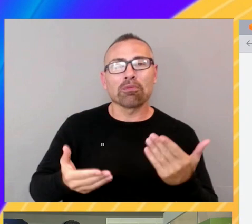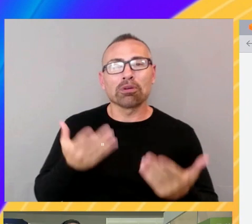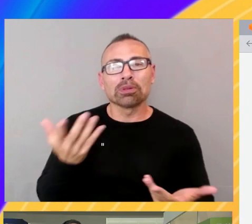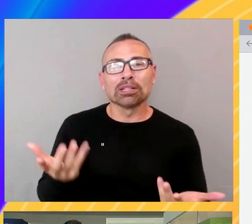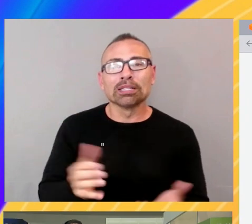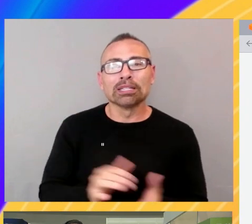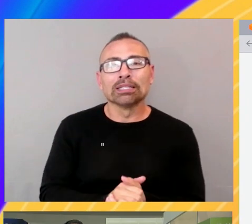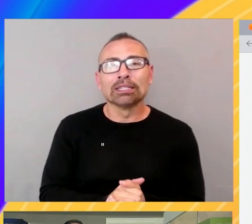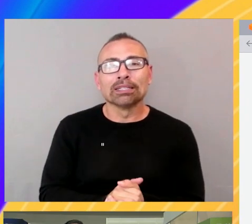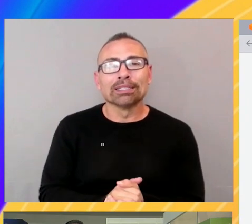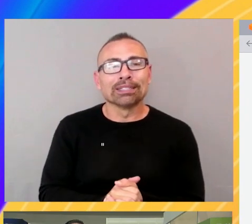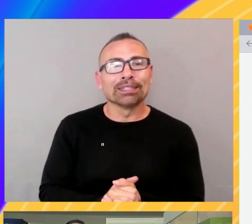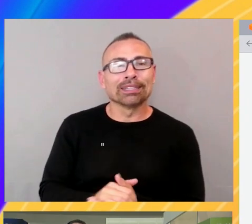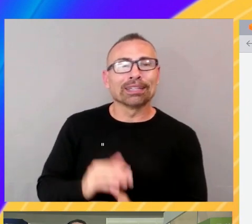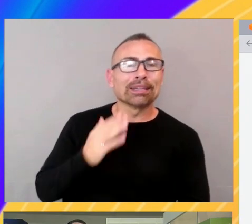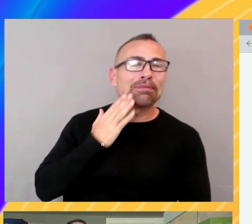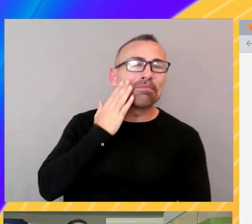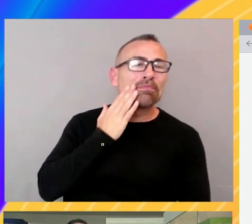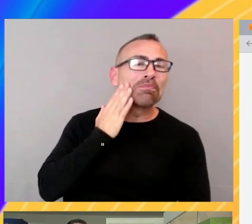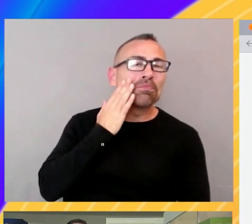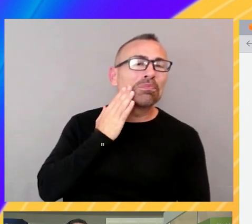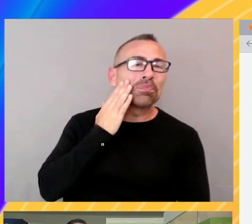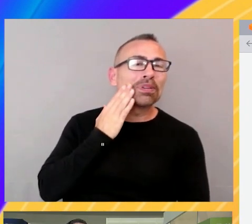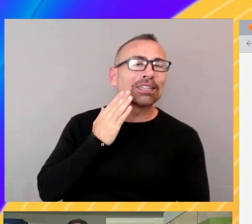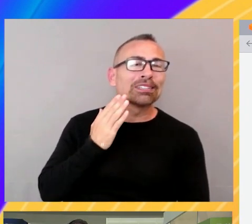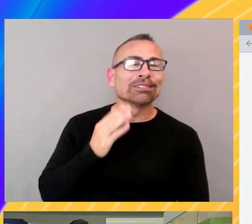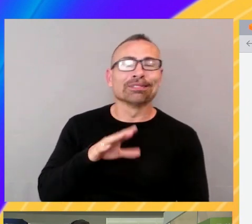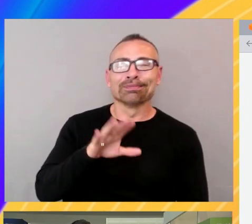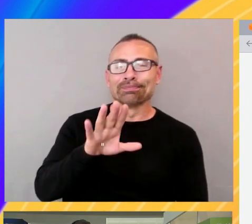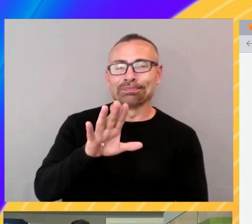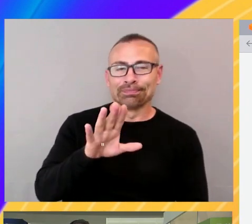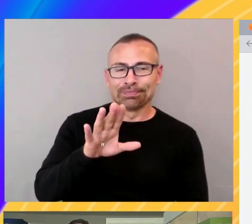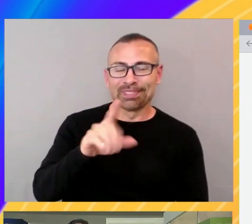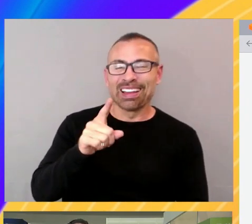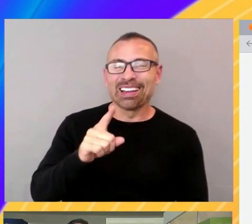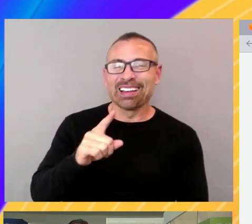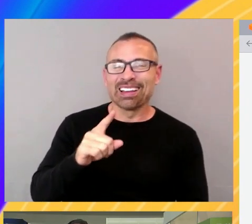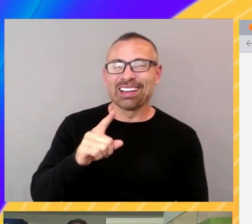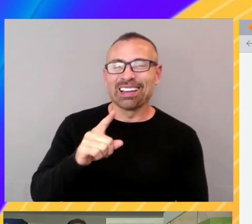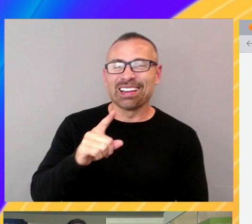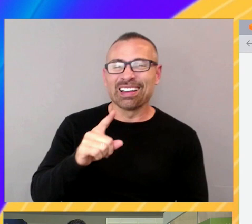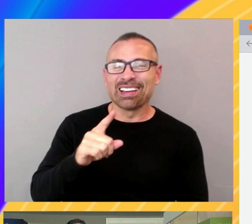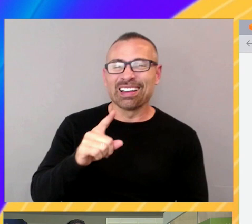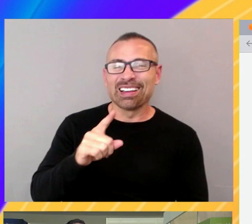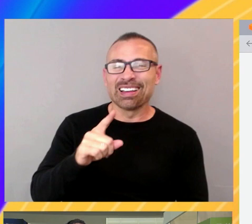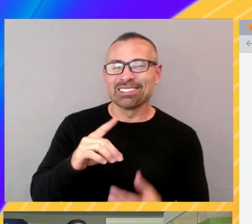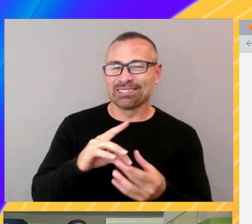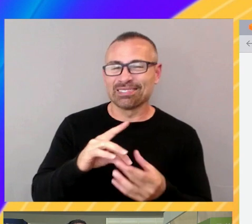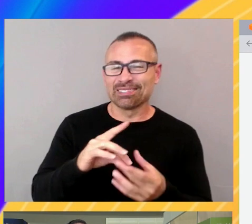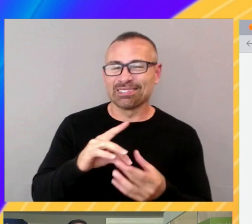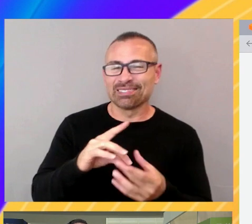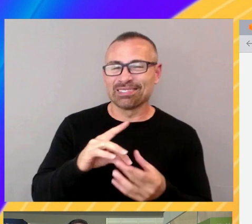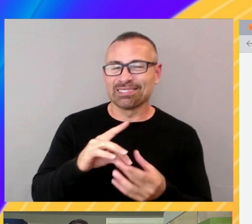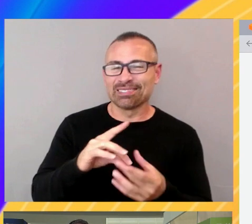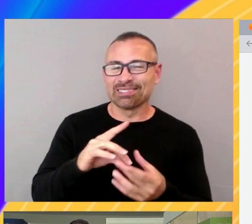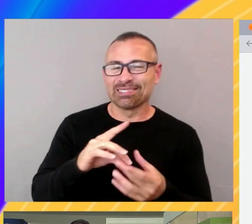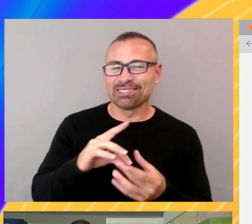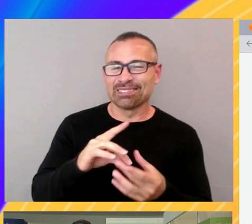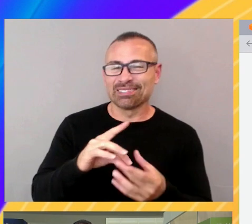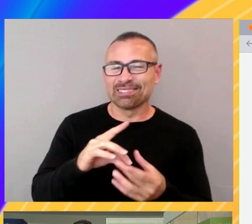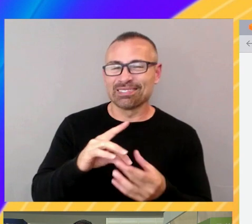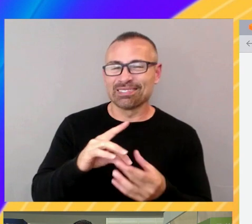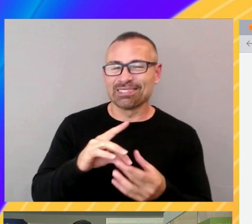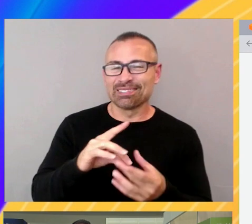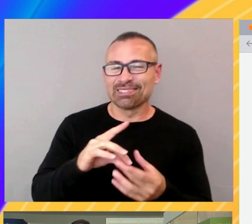Raspberry. I really like raspberry. Yeah. Okay, everyone watching live, let us know in the chat what your favorite jam flavor is. And if you ever played AWS Jams as